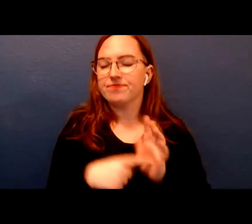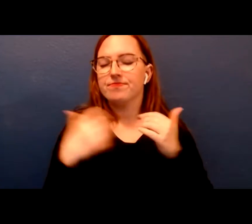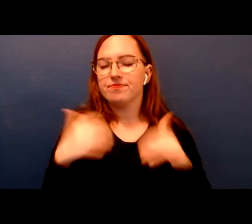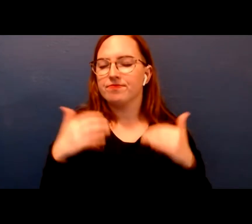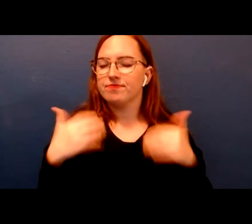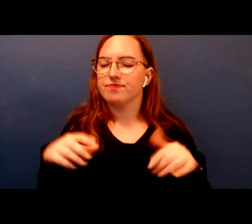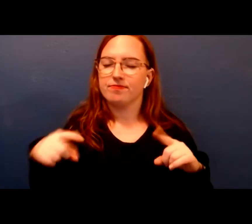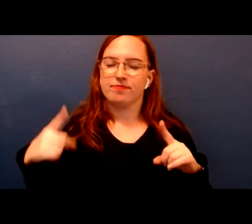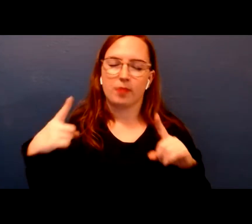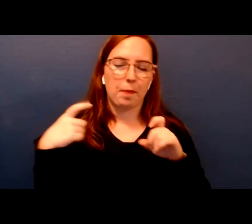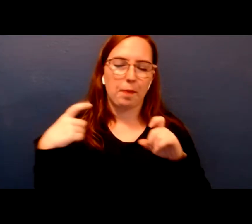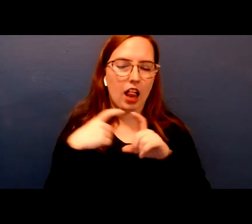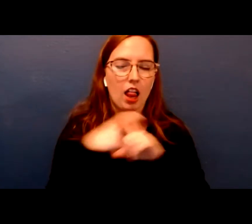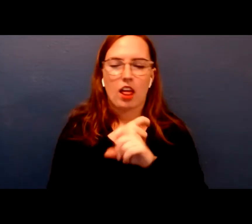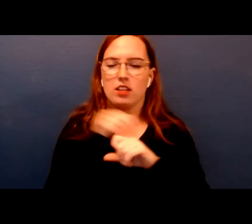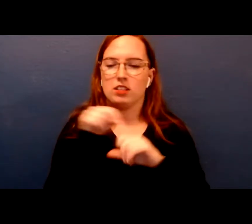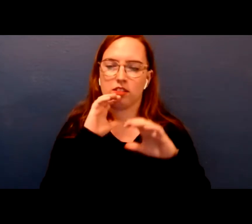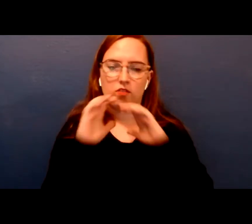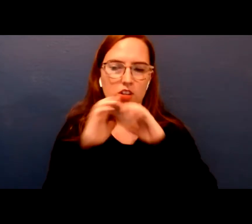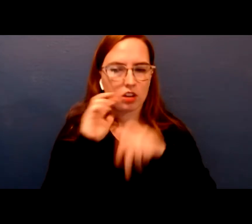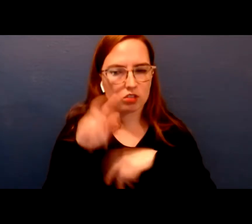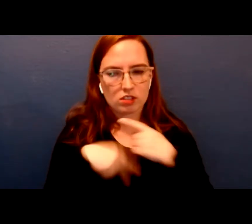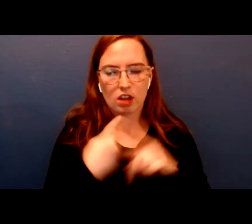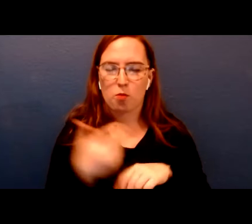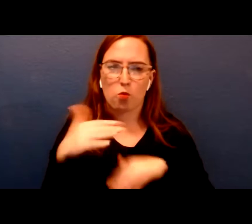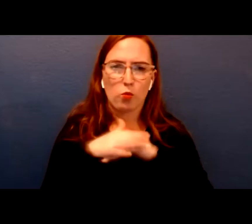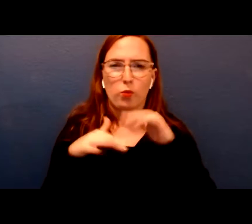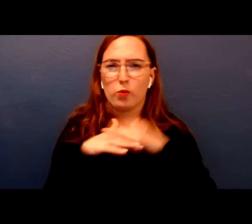complexity of these conversations. And I know there's